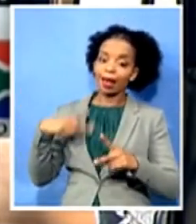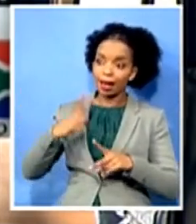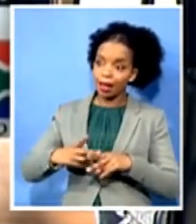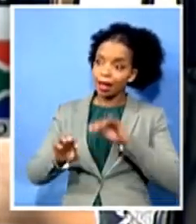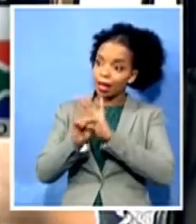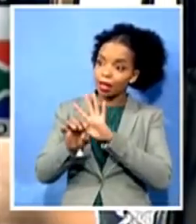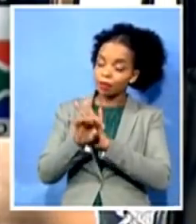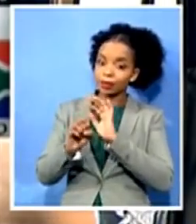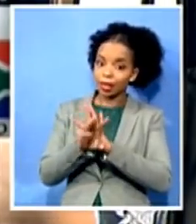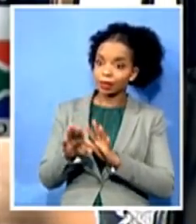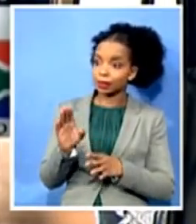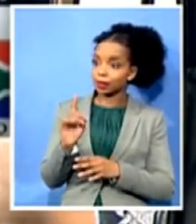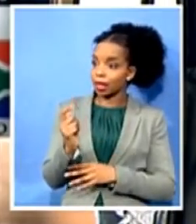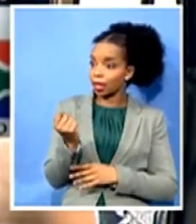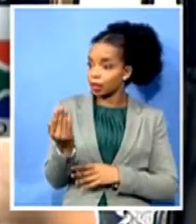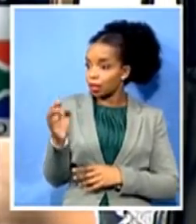previous